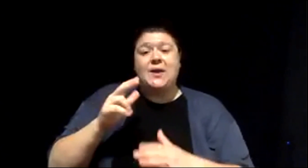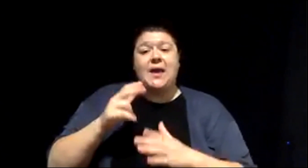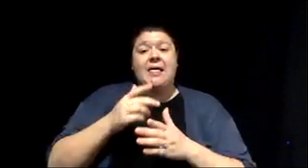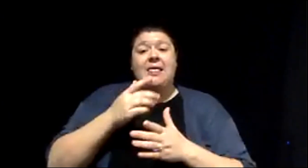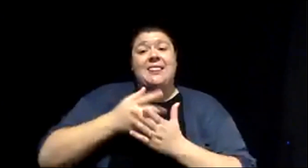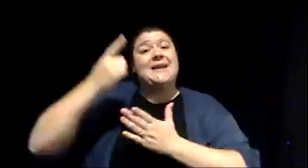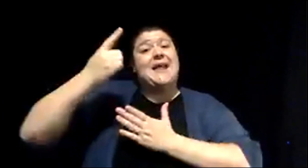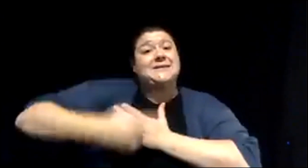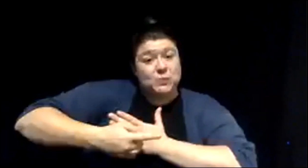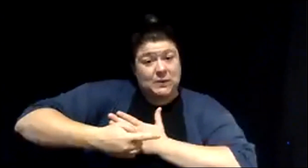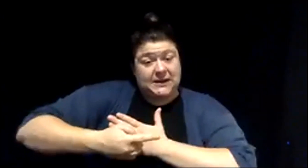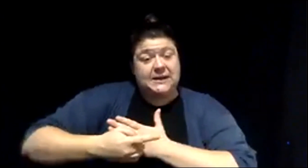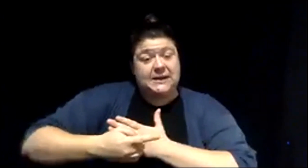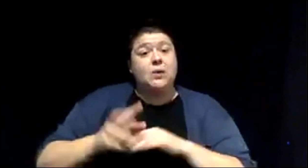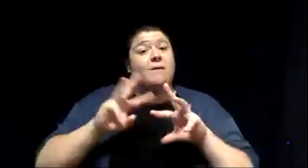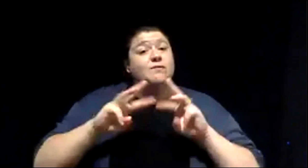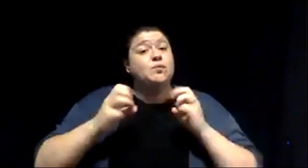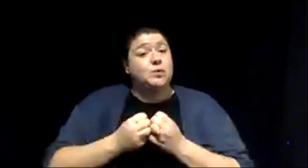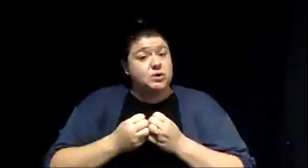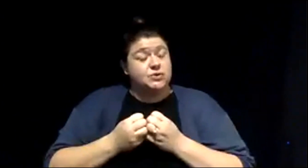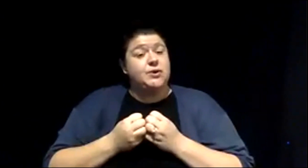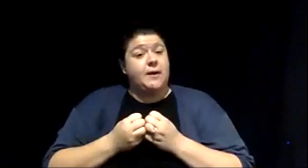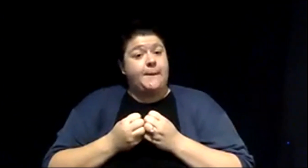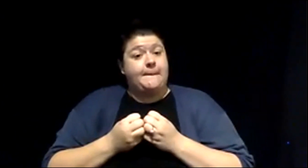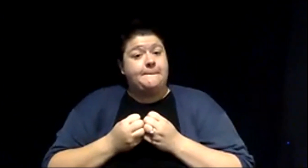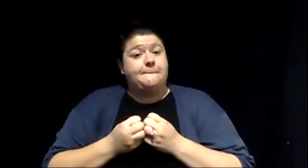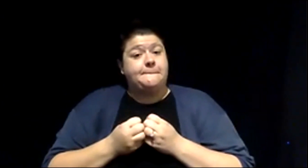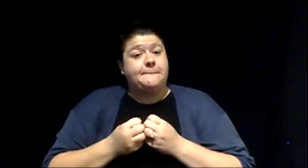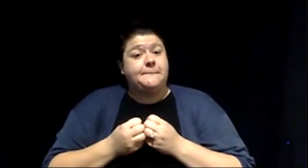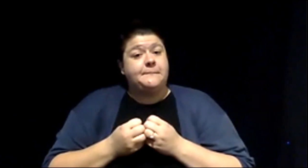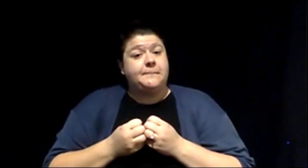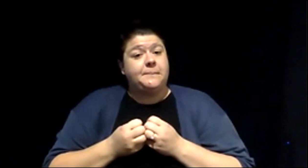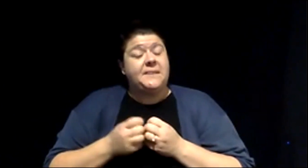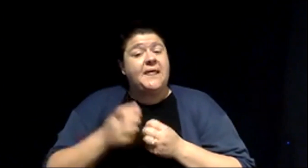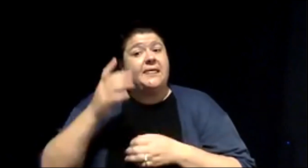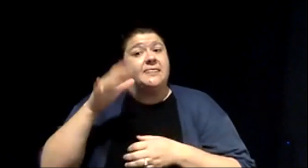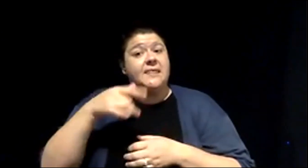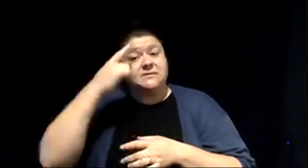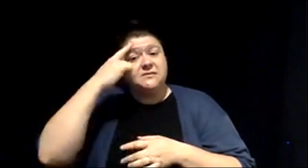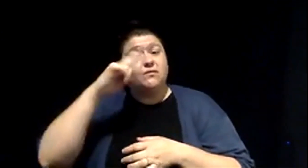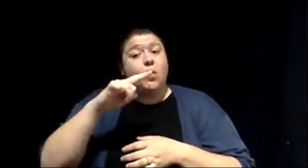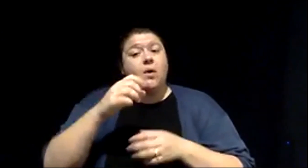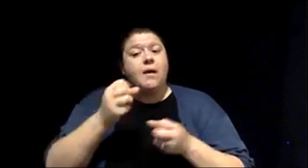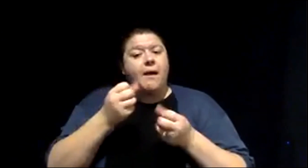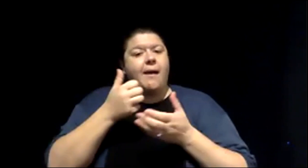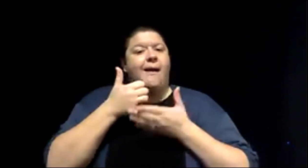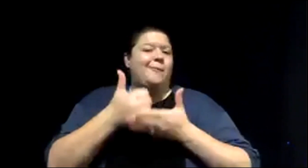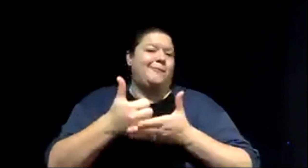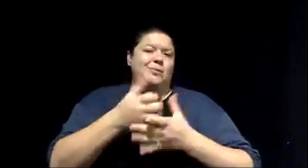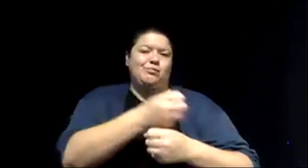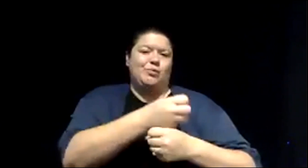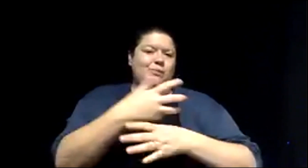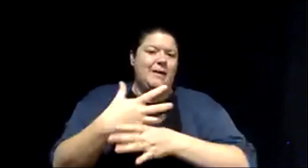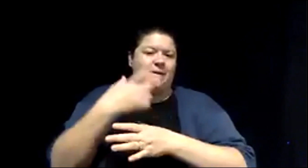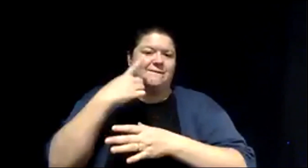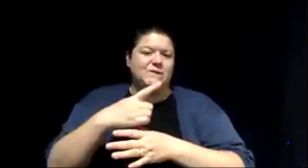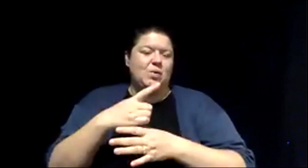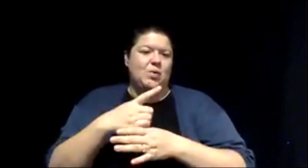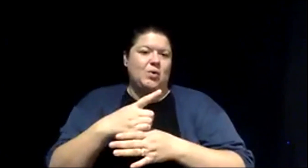a workshop that is designed to help you prepare for taking the